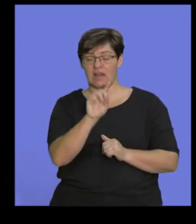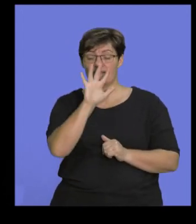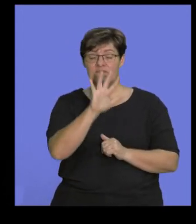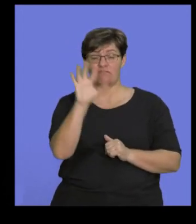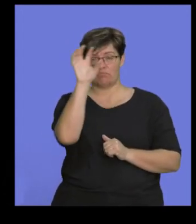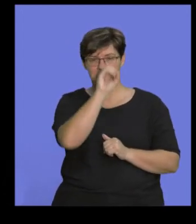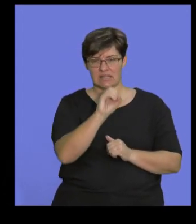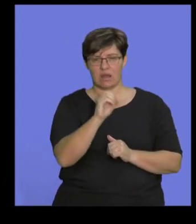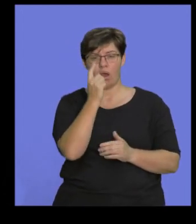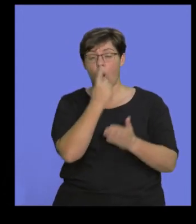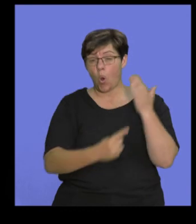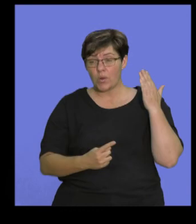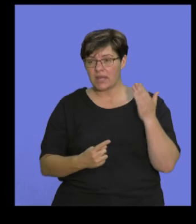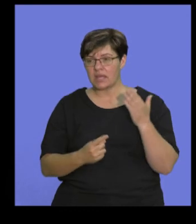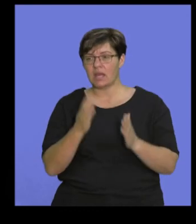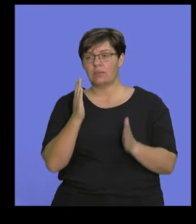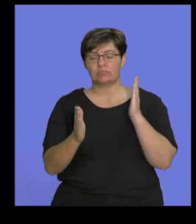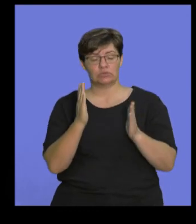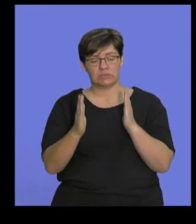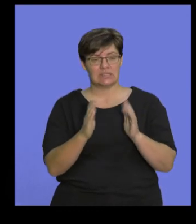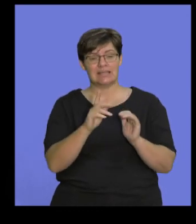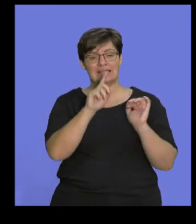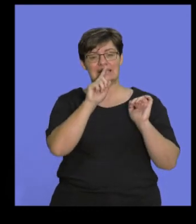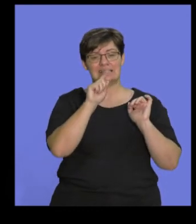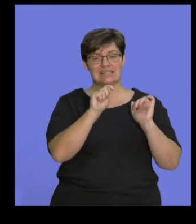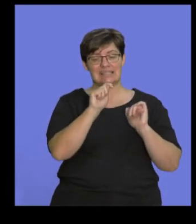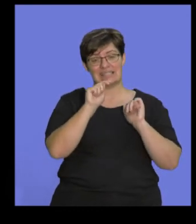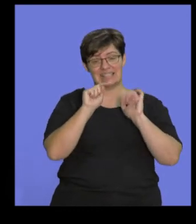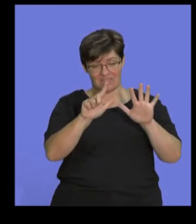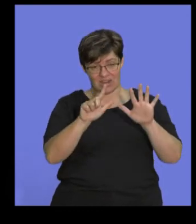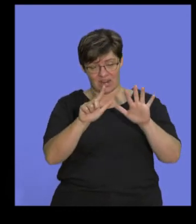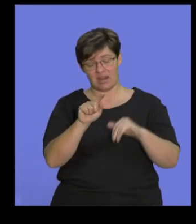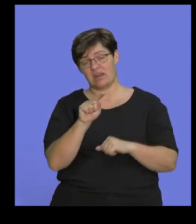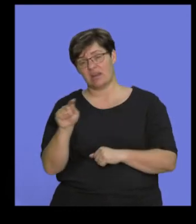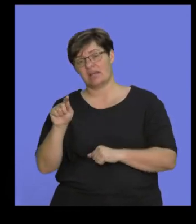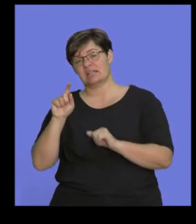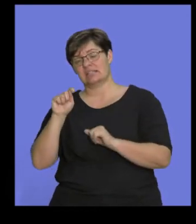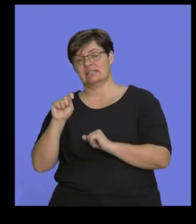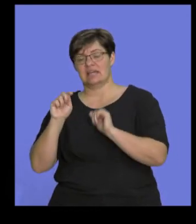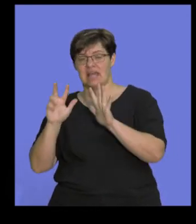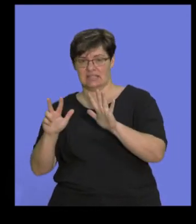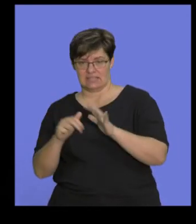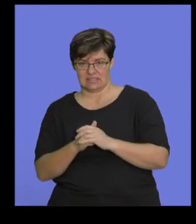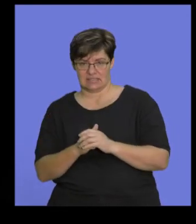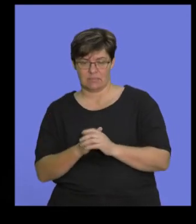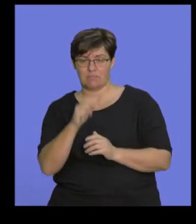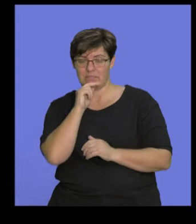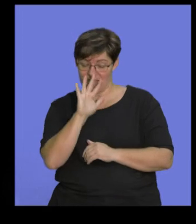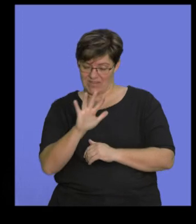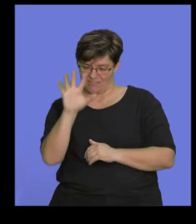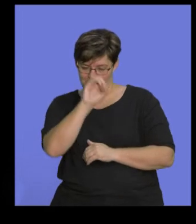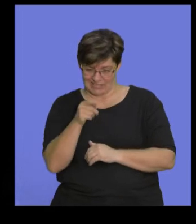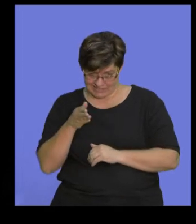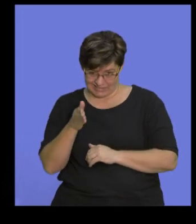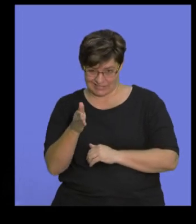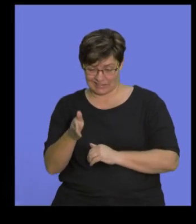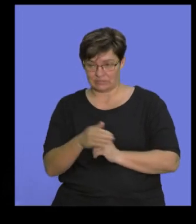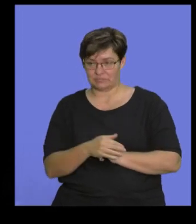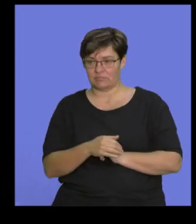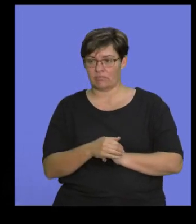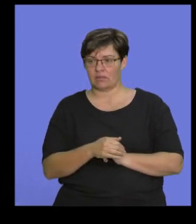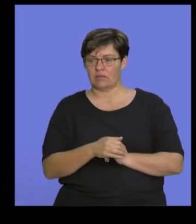will only be between T7 and T8. That's where the 5% will be. But